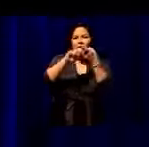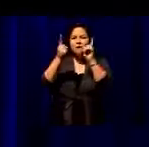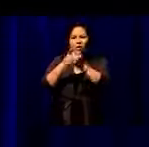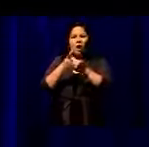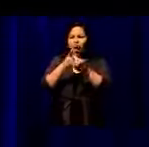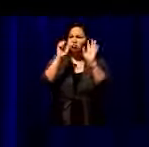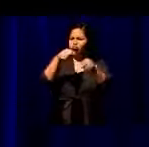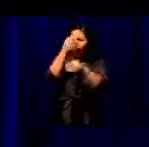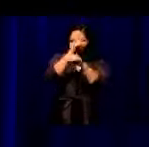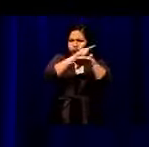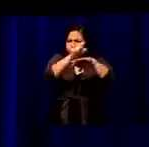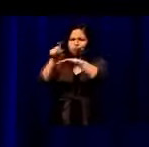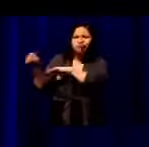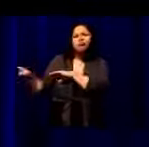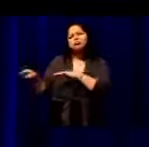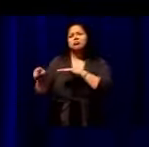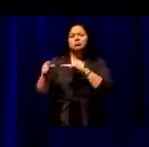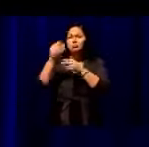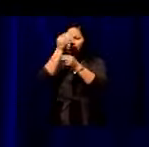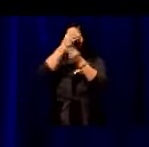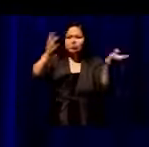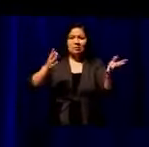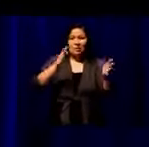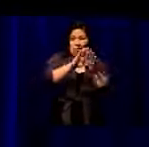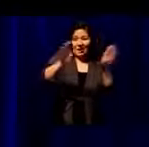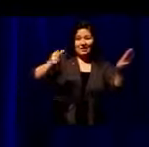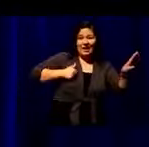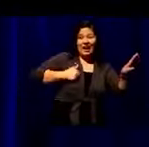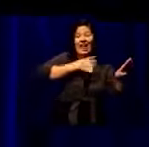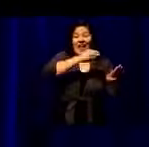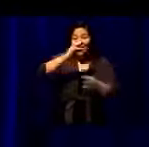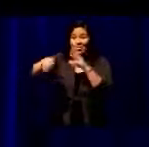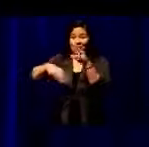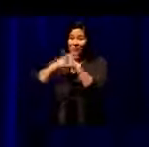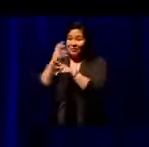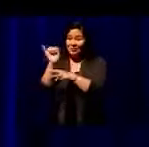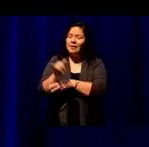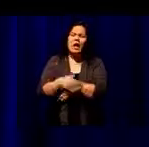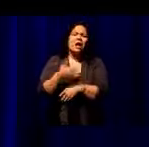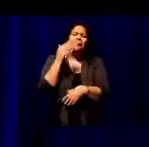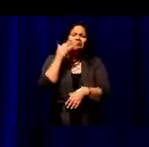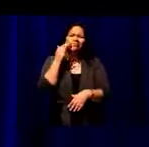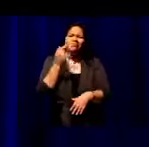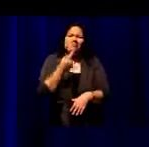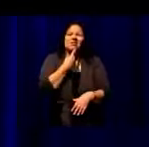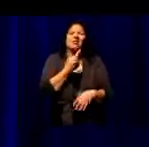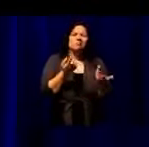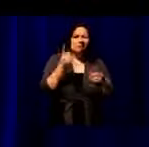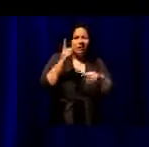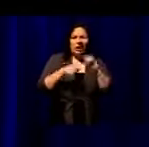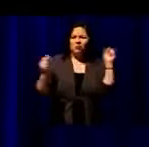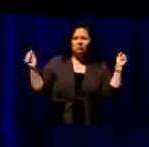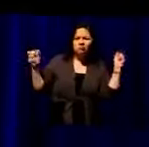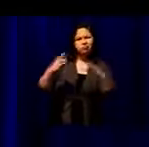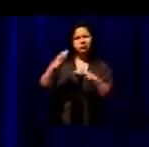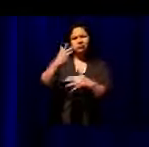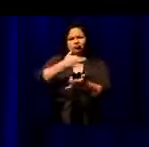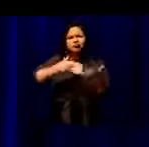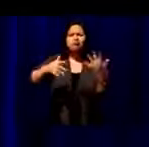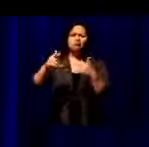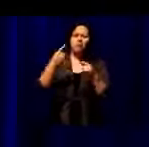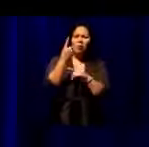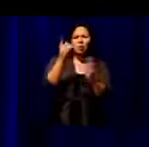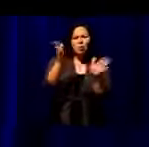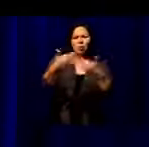the country and around the world. Even though it really sucks that we can't be all of us in the same room